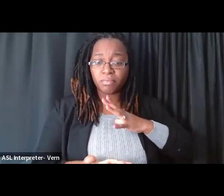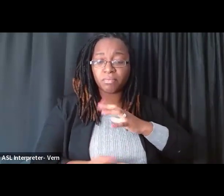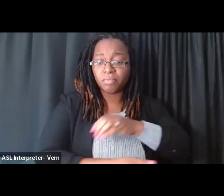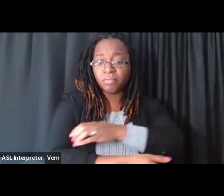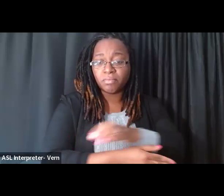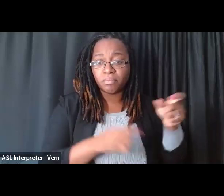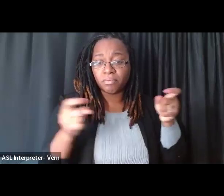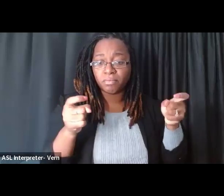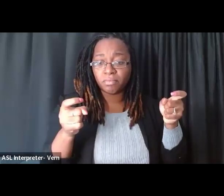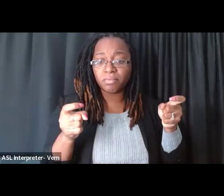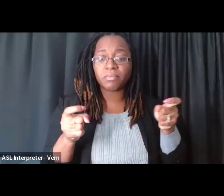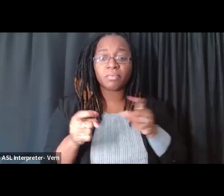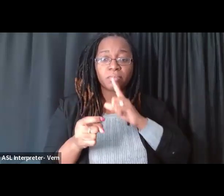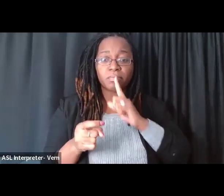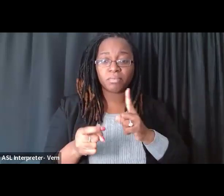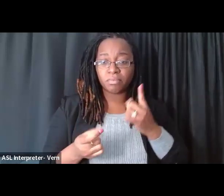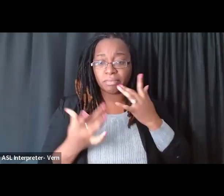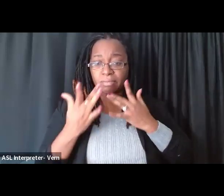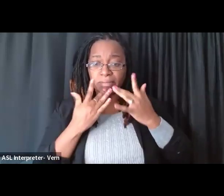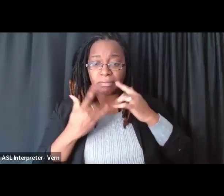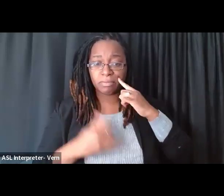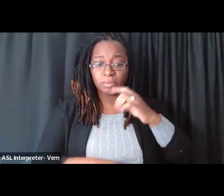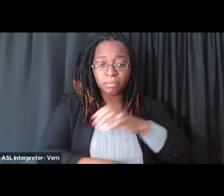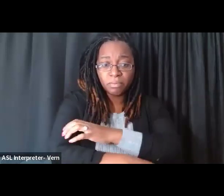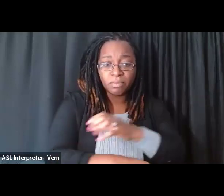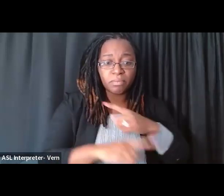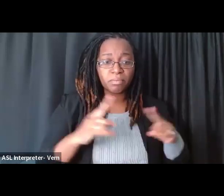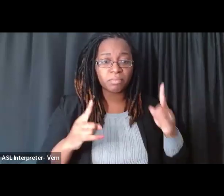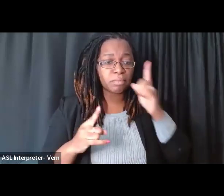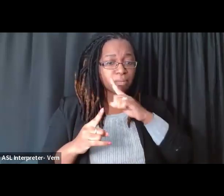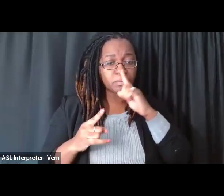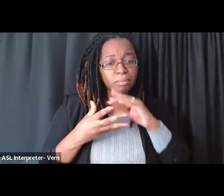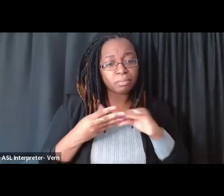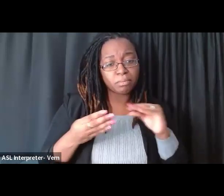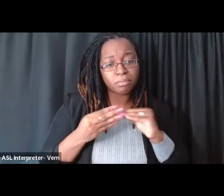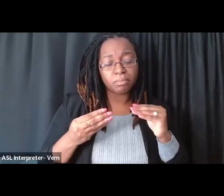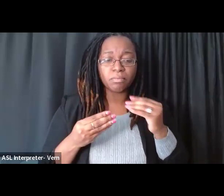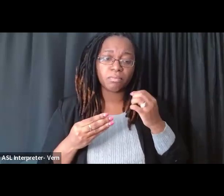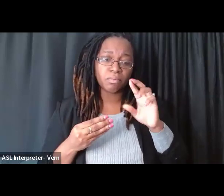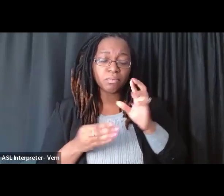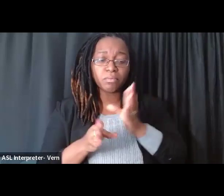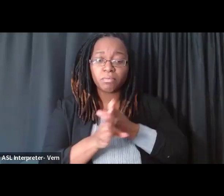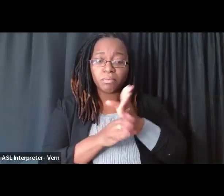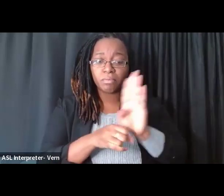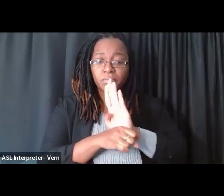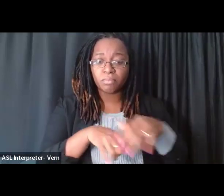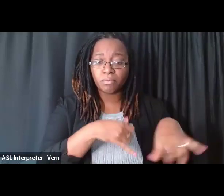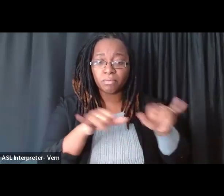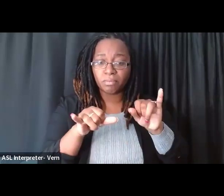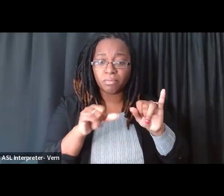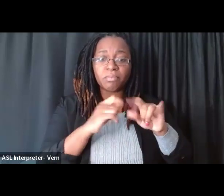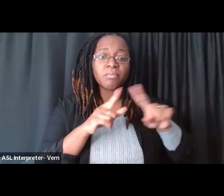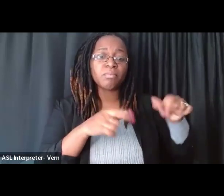and false universal standards. There were other choreographers in the field who were also thinking about the ways in which the